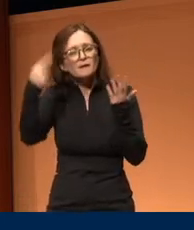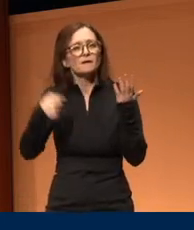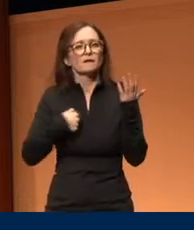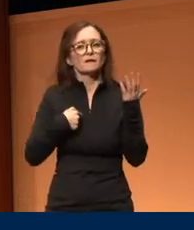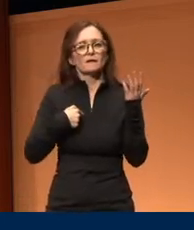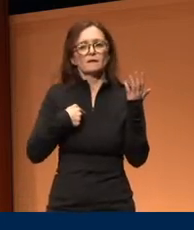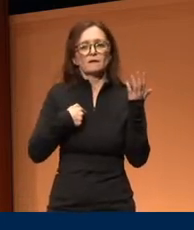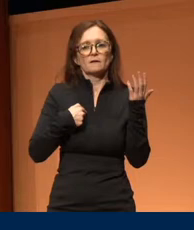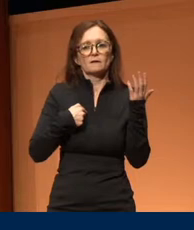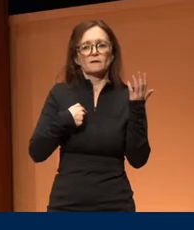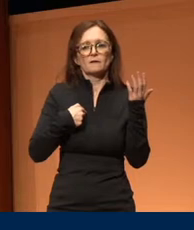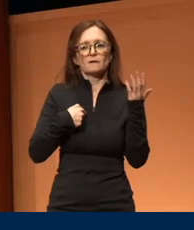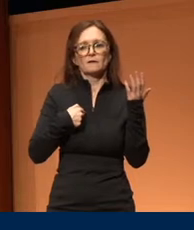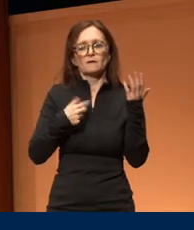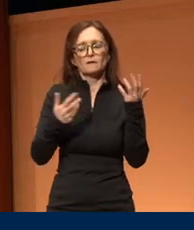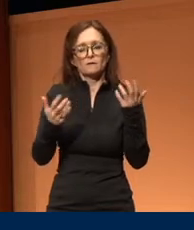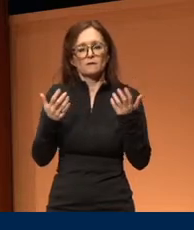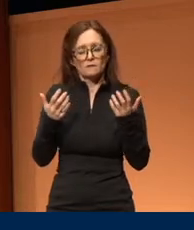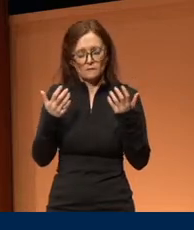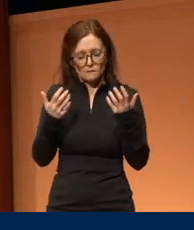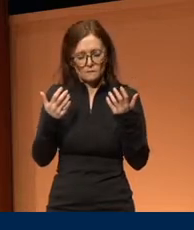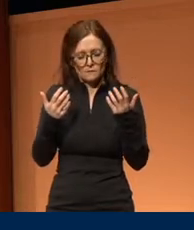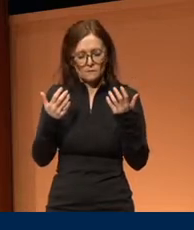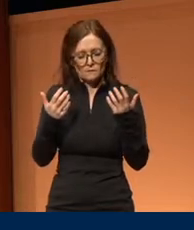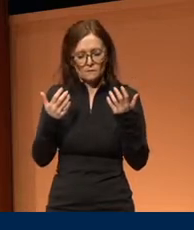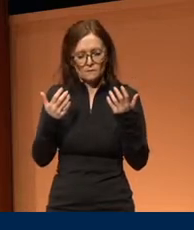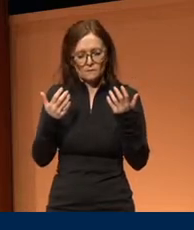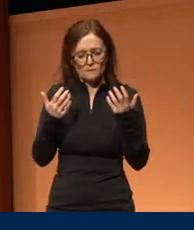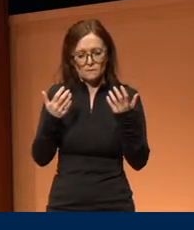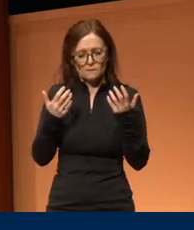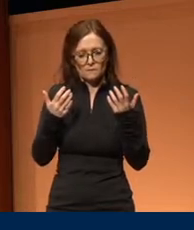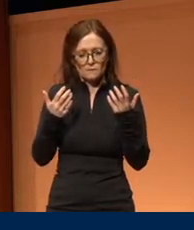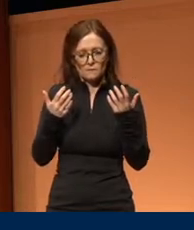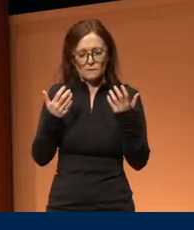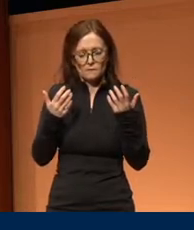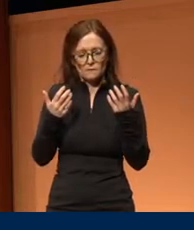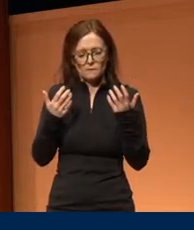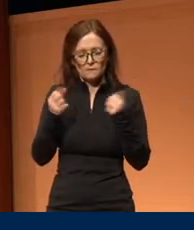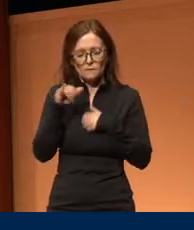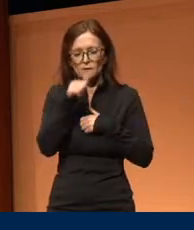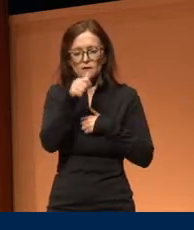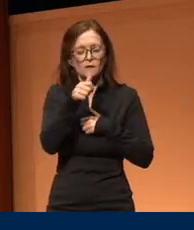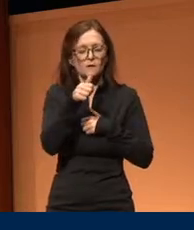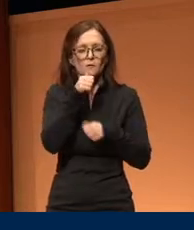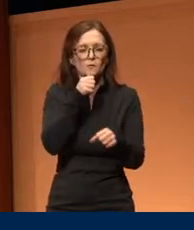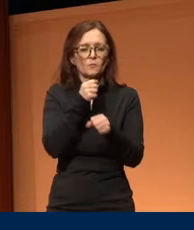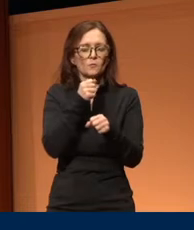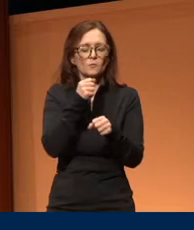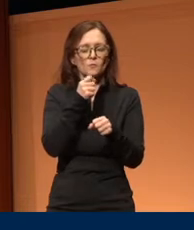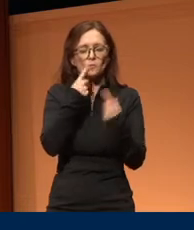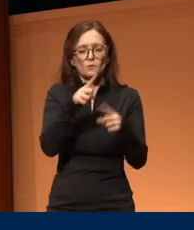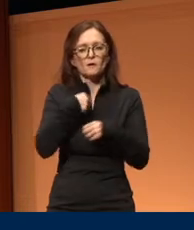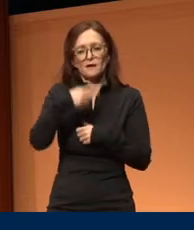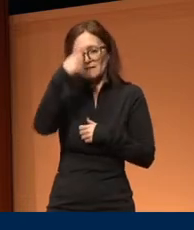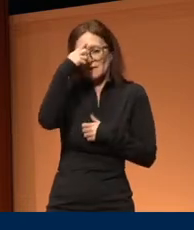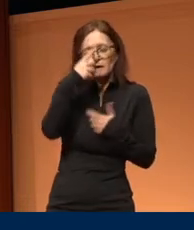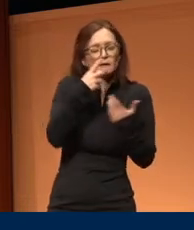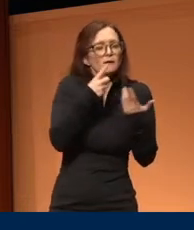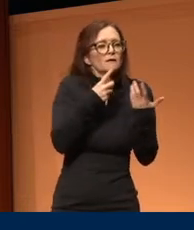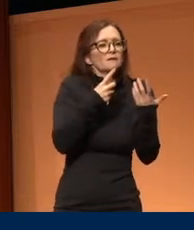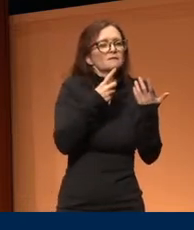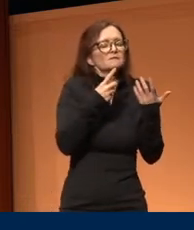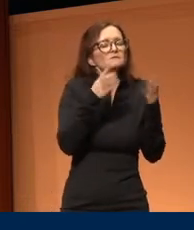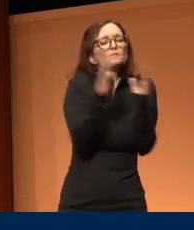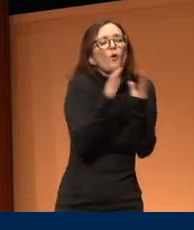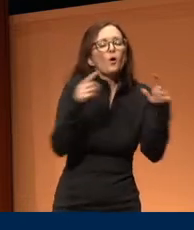liked to on Rojava specifically. You know, it's very inaccessible, so you don't really know how it works. So I can see that it works in small contexts, which